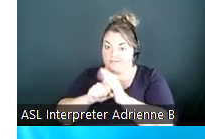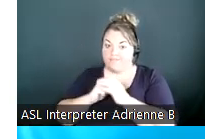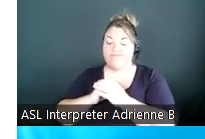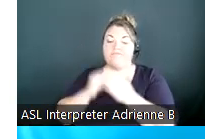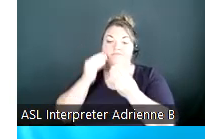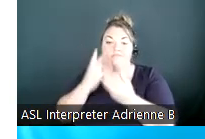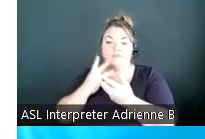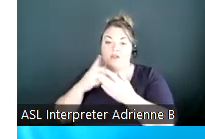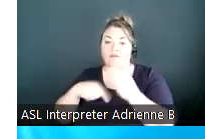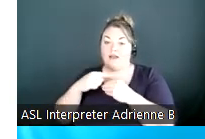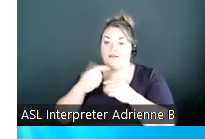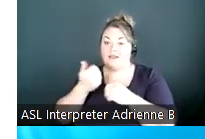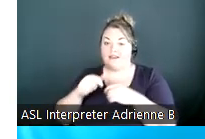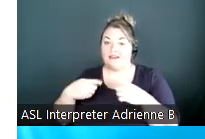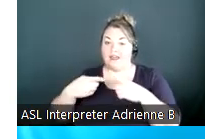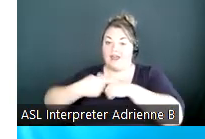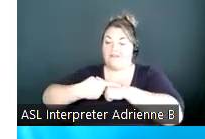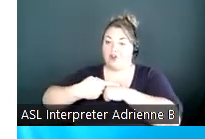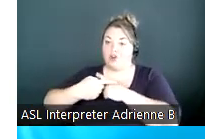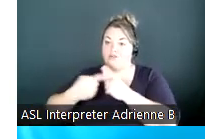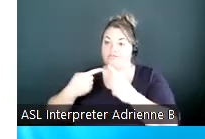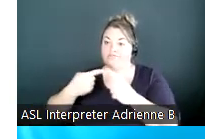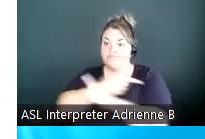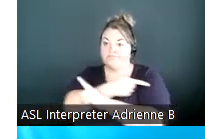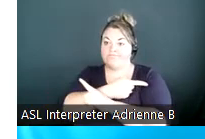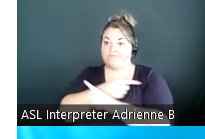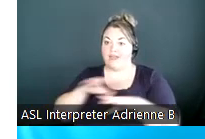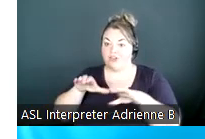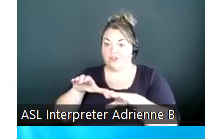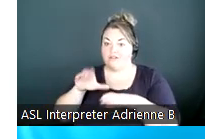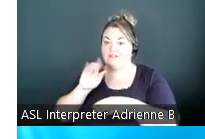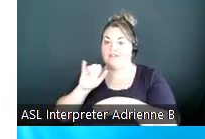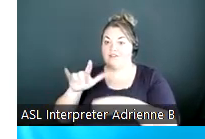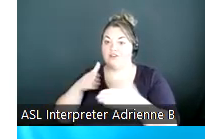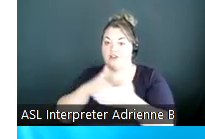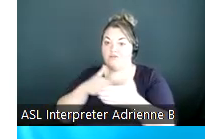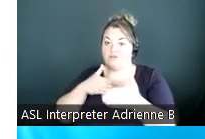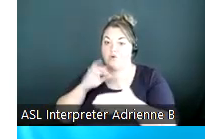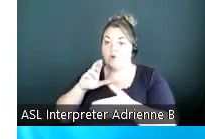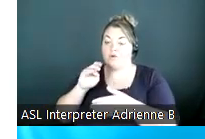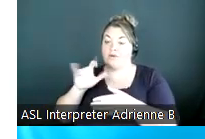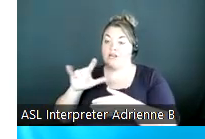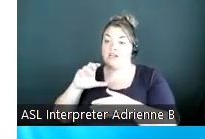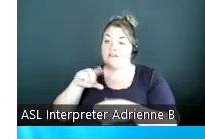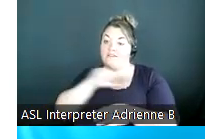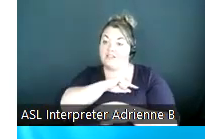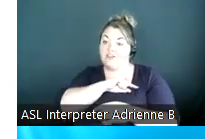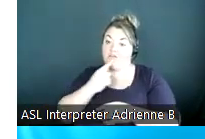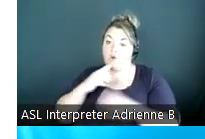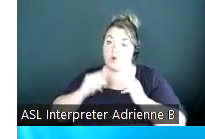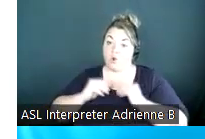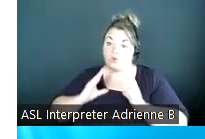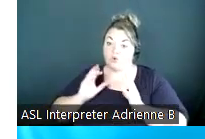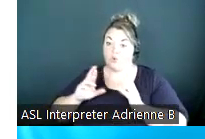any adverse actions, civil judgments, or criminal convictions of owners or managers, the lease if applicable,